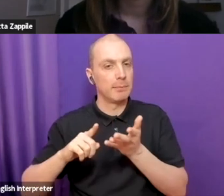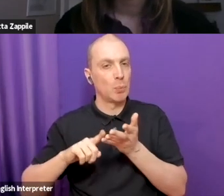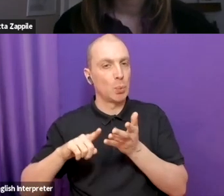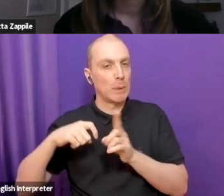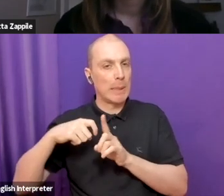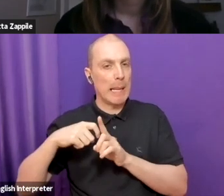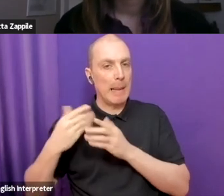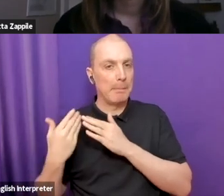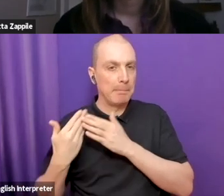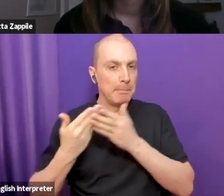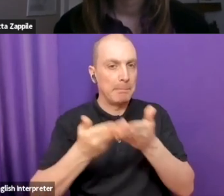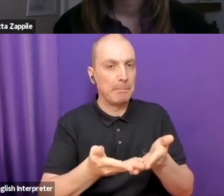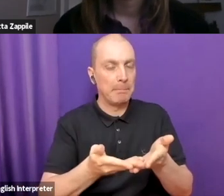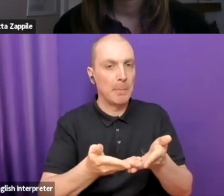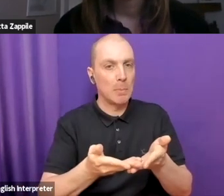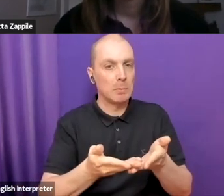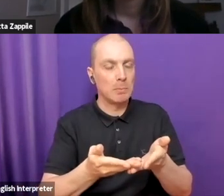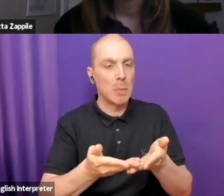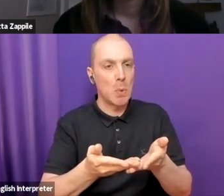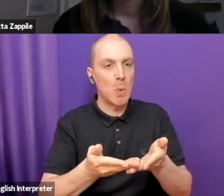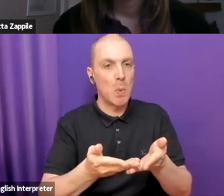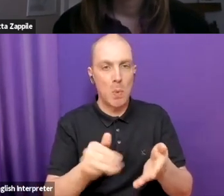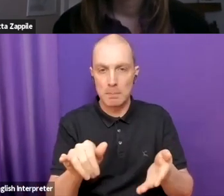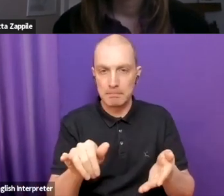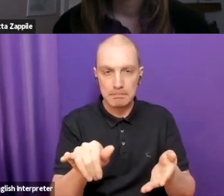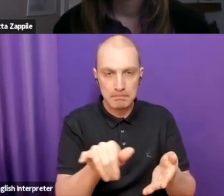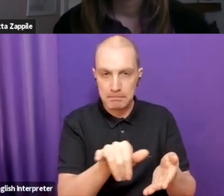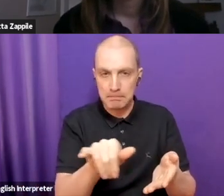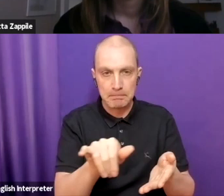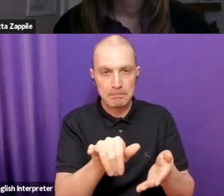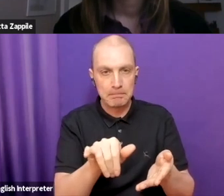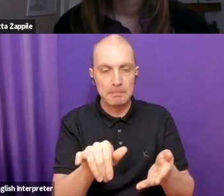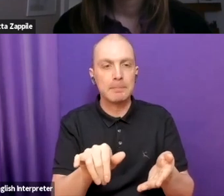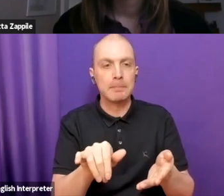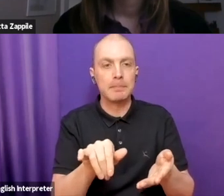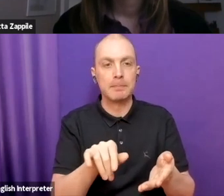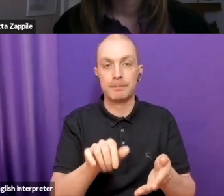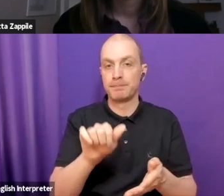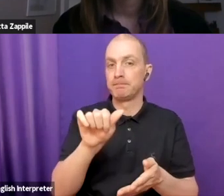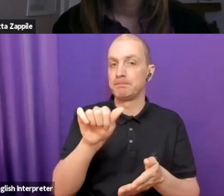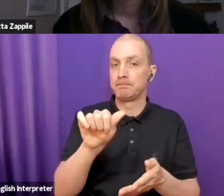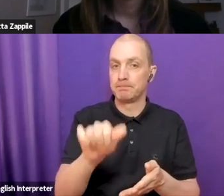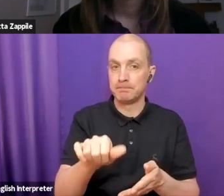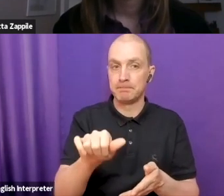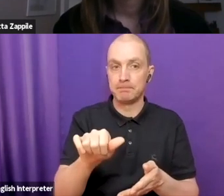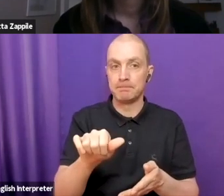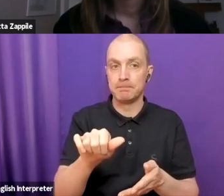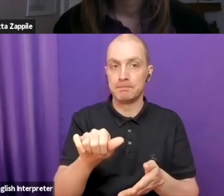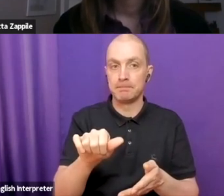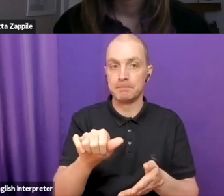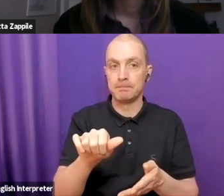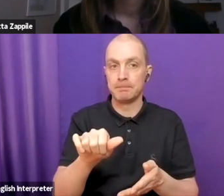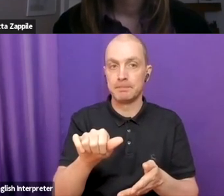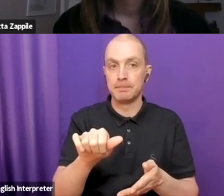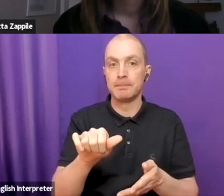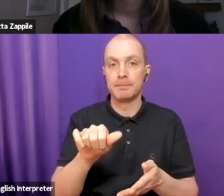Yes, I think that's a really good question, because as we know, the signatory to these treaties and to the UN is the